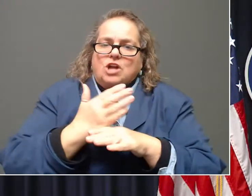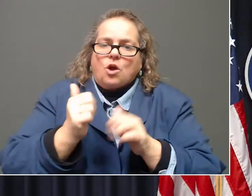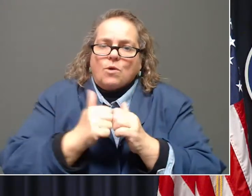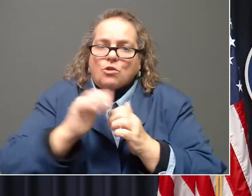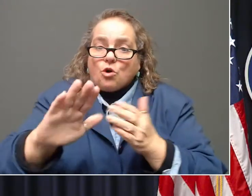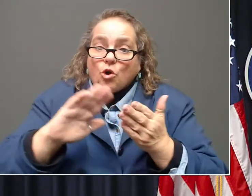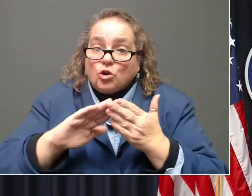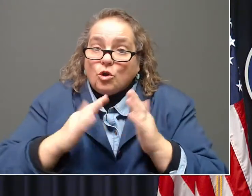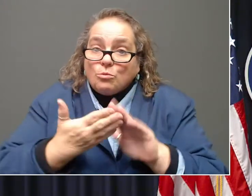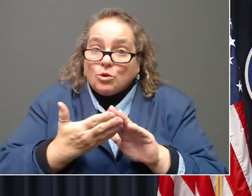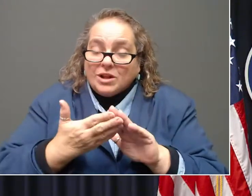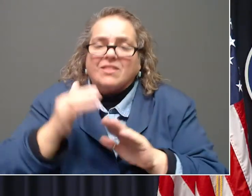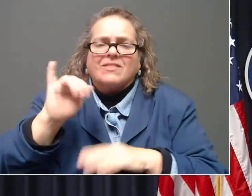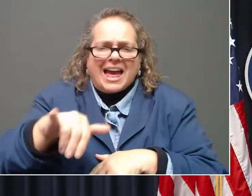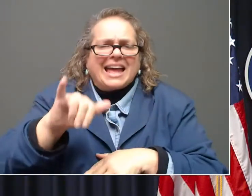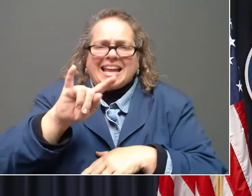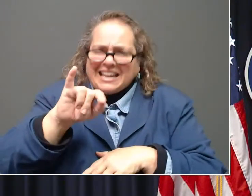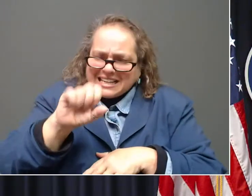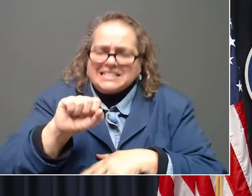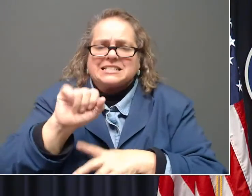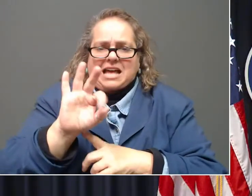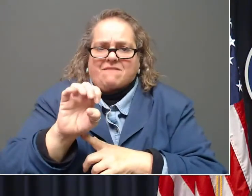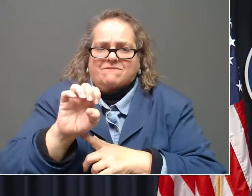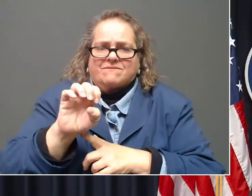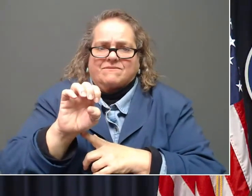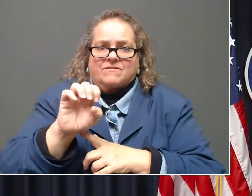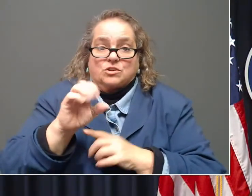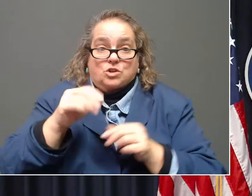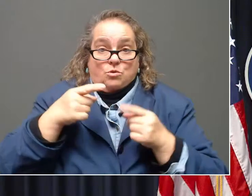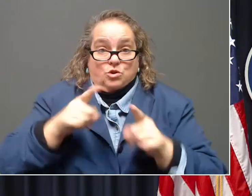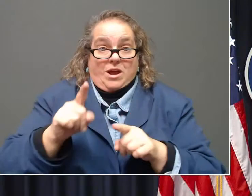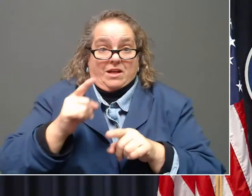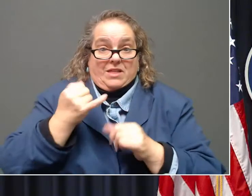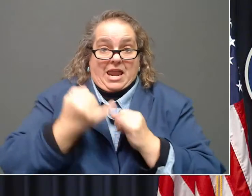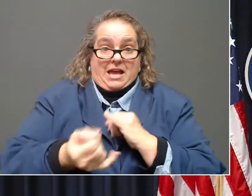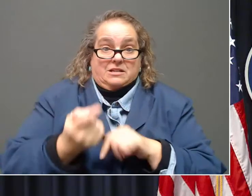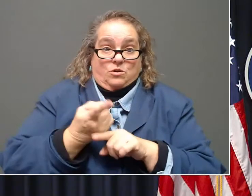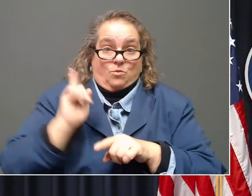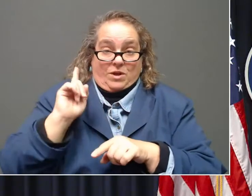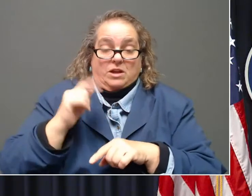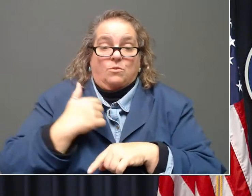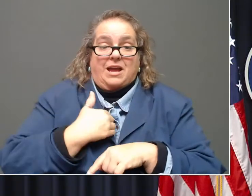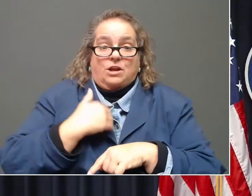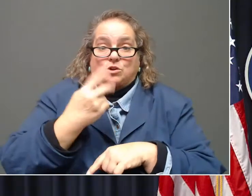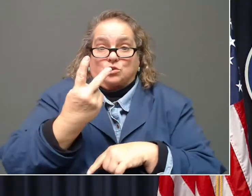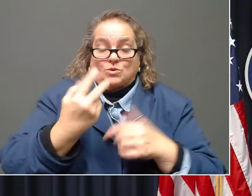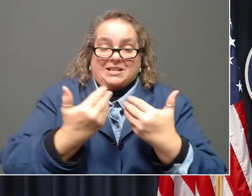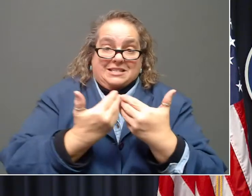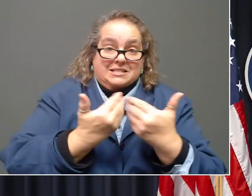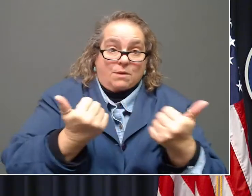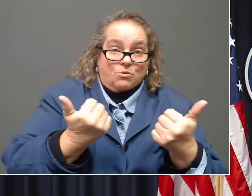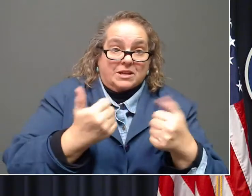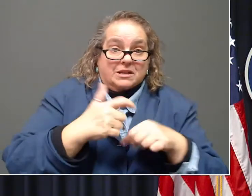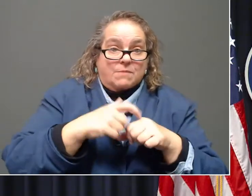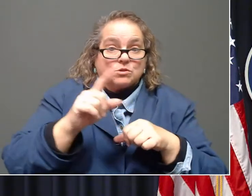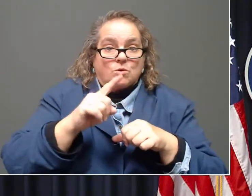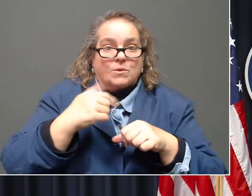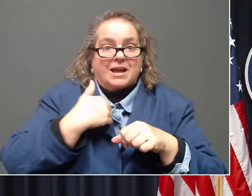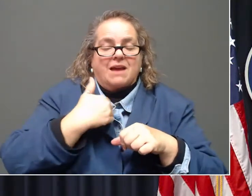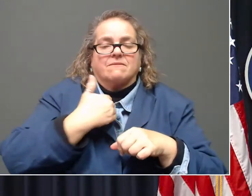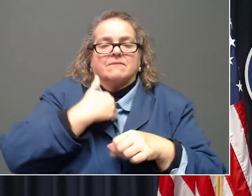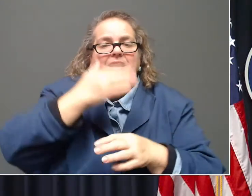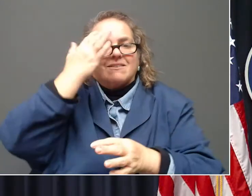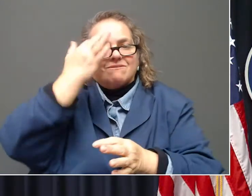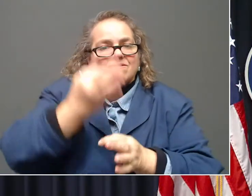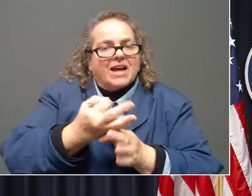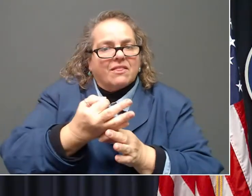if we want to make sure underserved populations and other groups are getting vaccinated at the rate that they should, that other populations